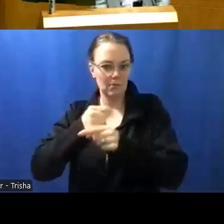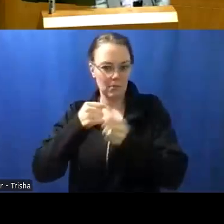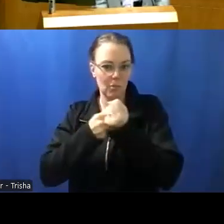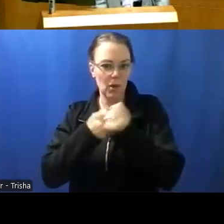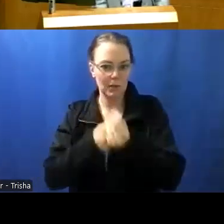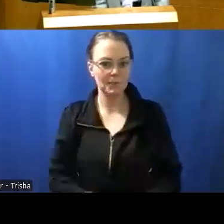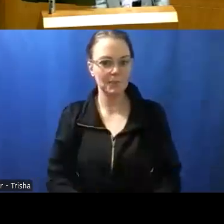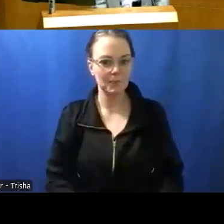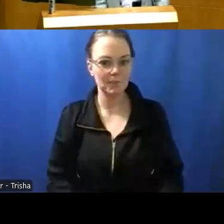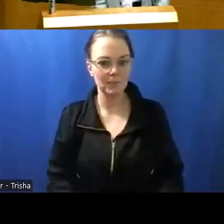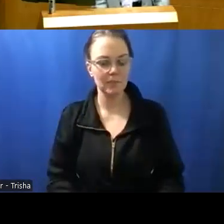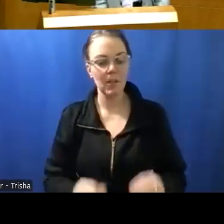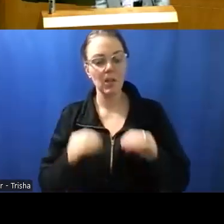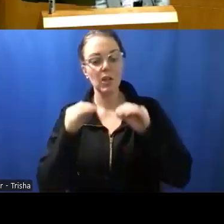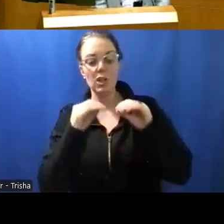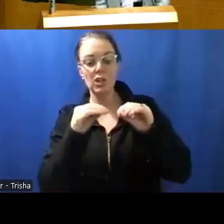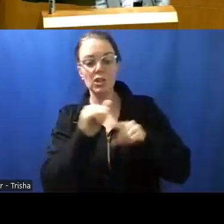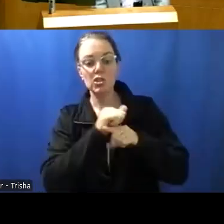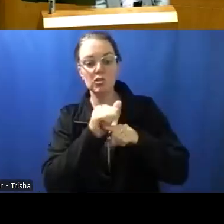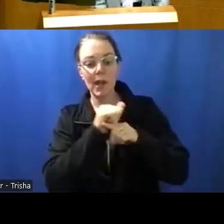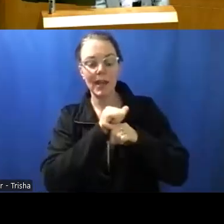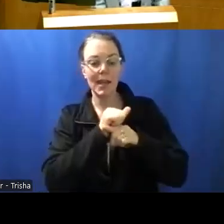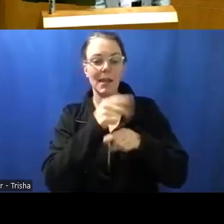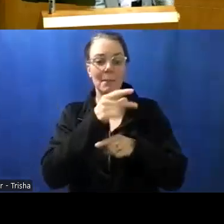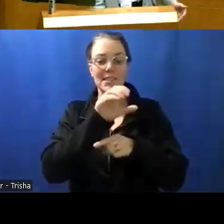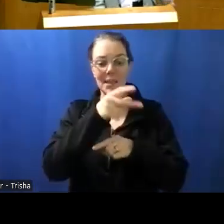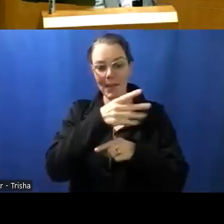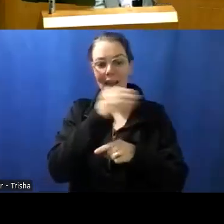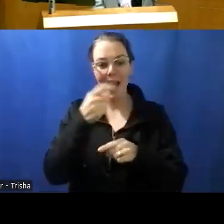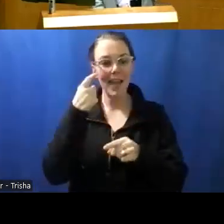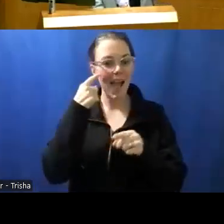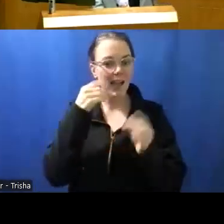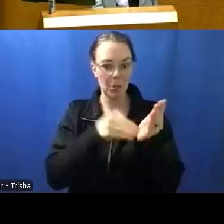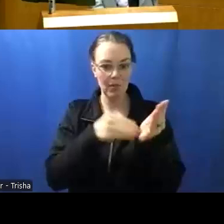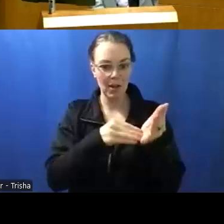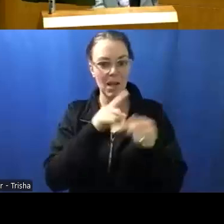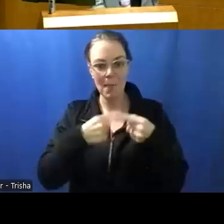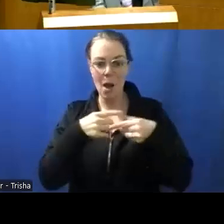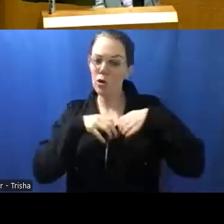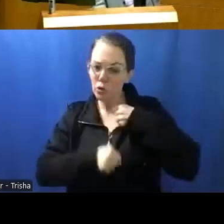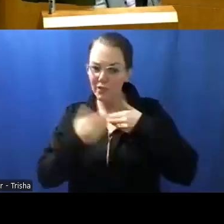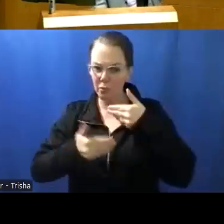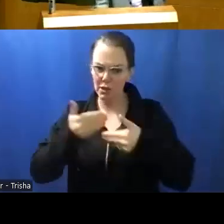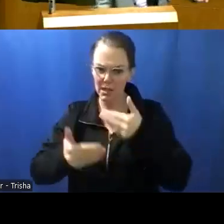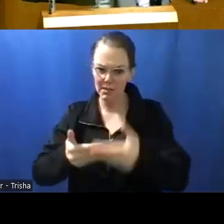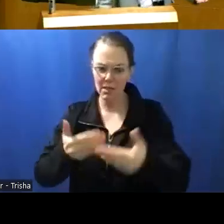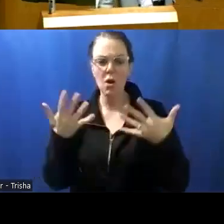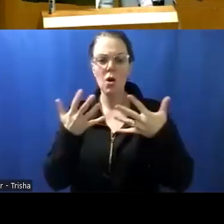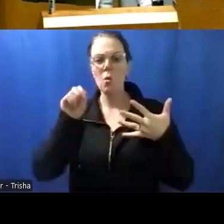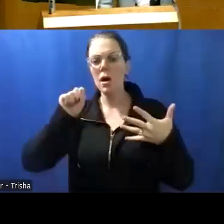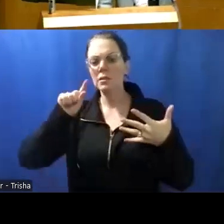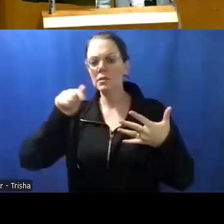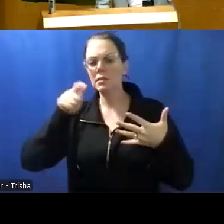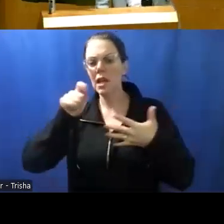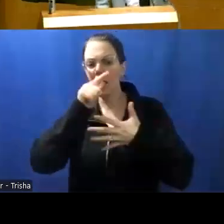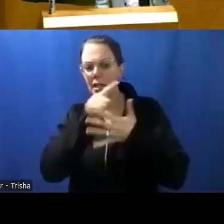Also training eye care providers and primary care providers on the grief process. What is it? What are the stages, if you will, even